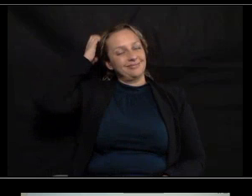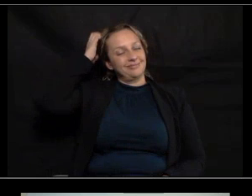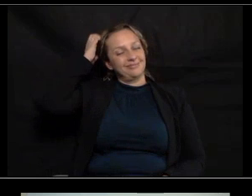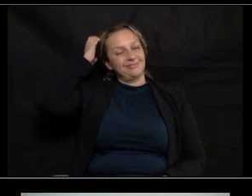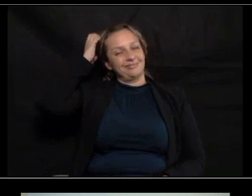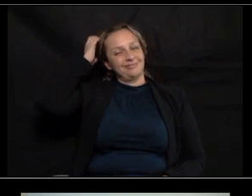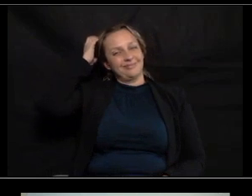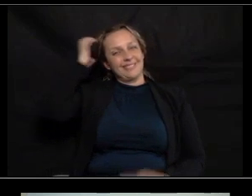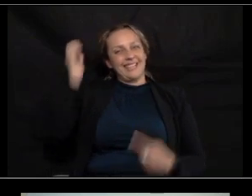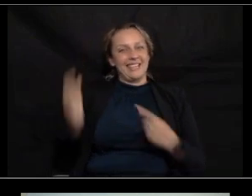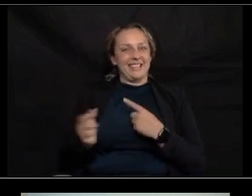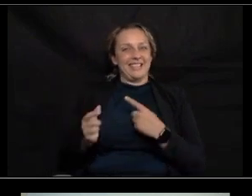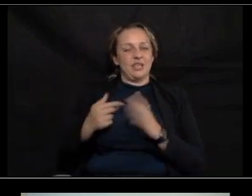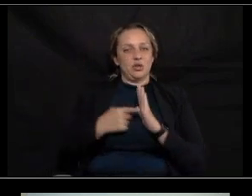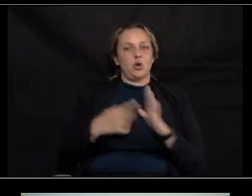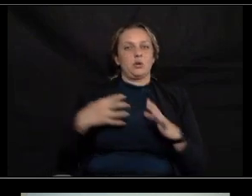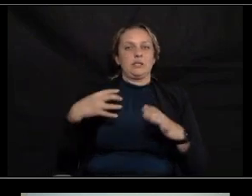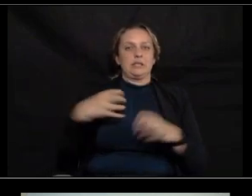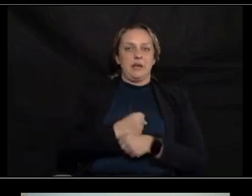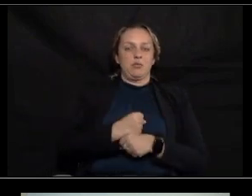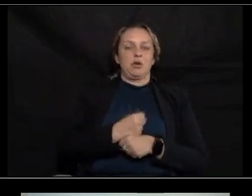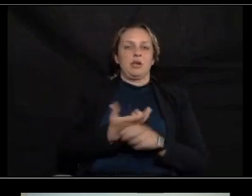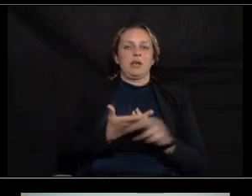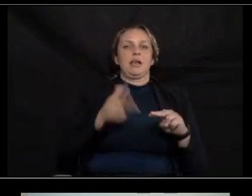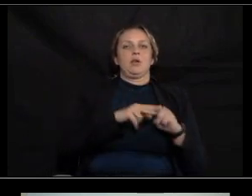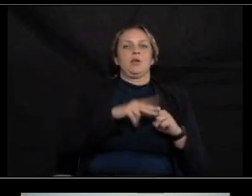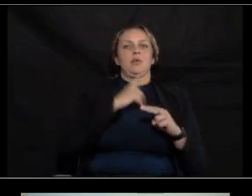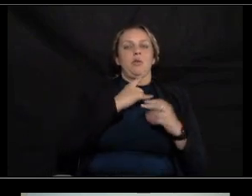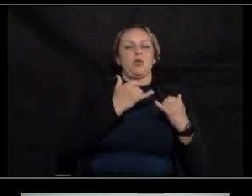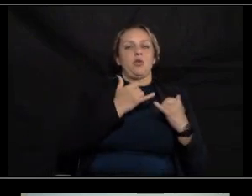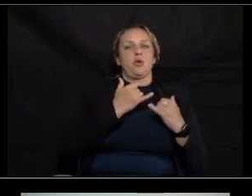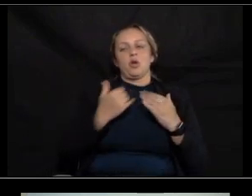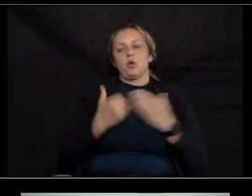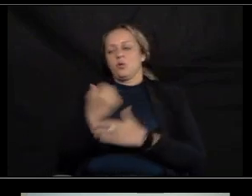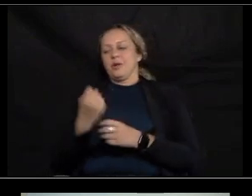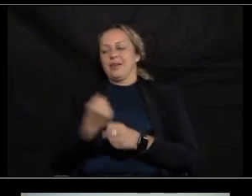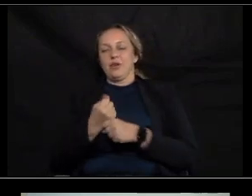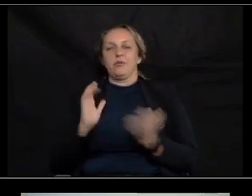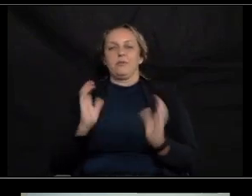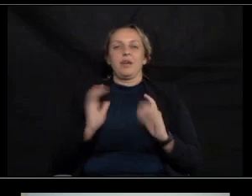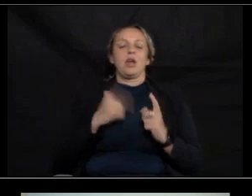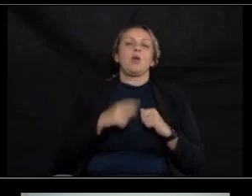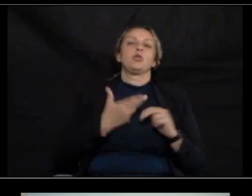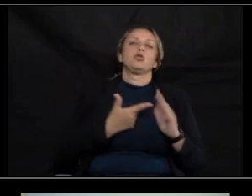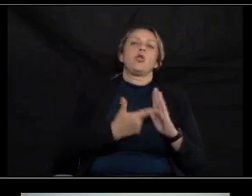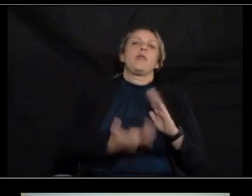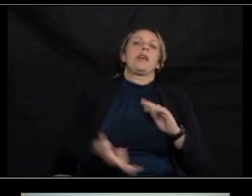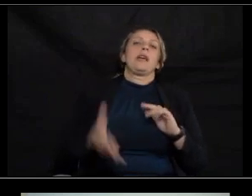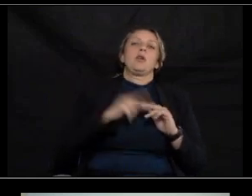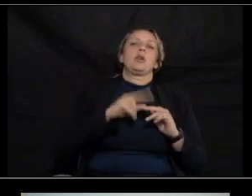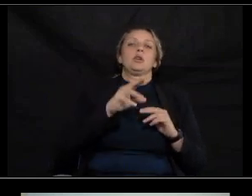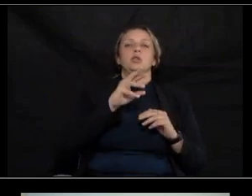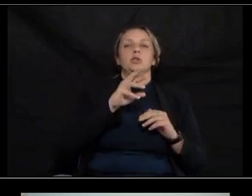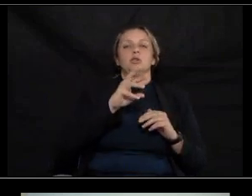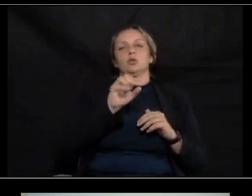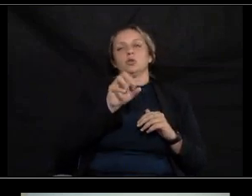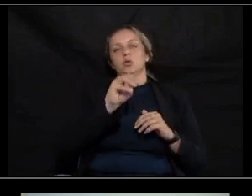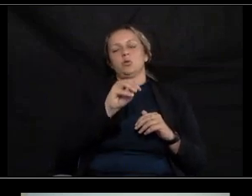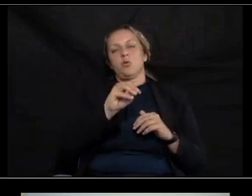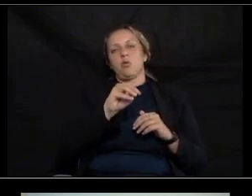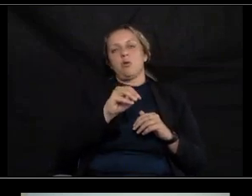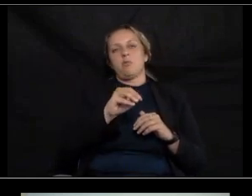This slide just shows the summary of the increases between the current and the new year, and we show the increase in the stormwater rate going up from